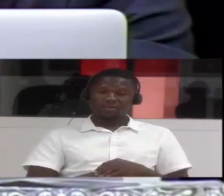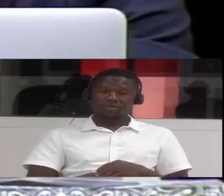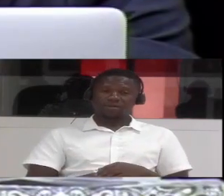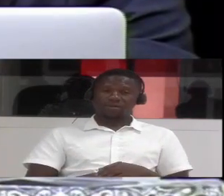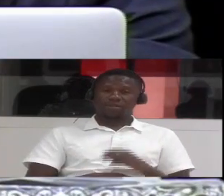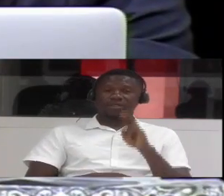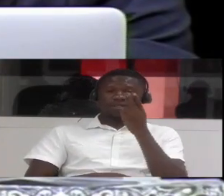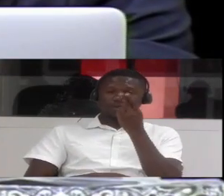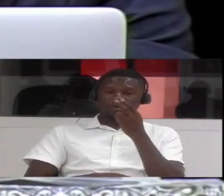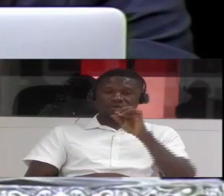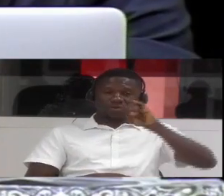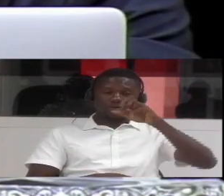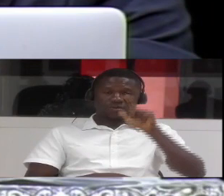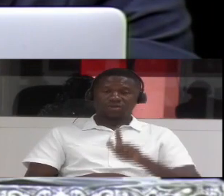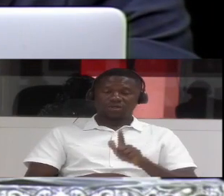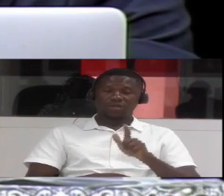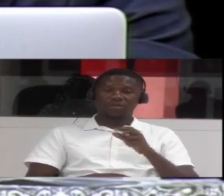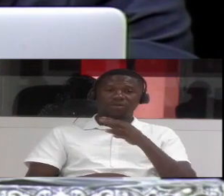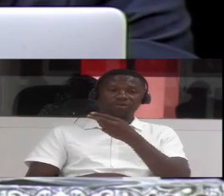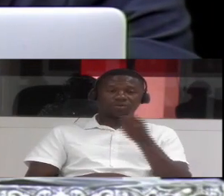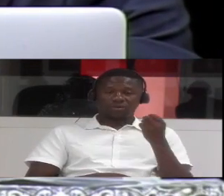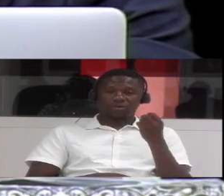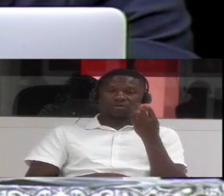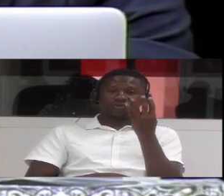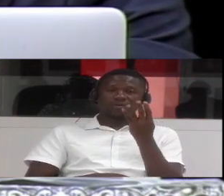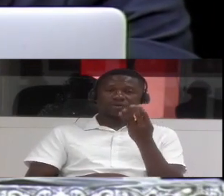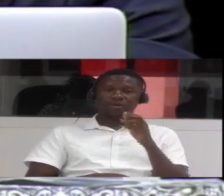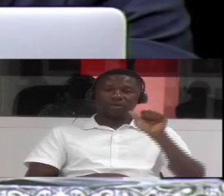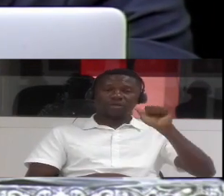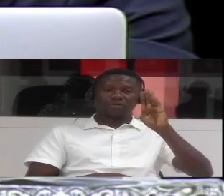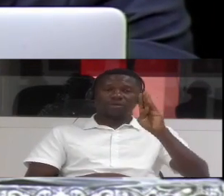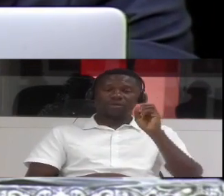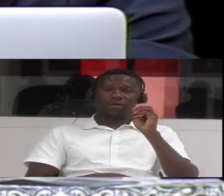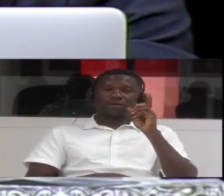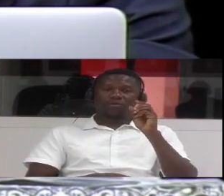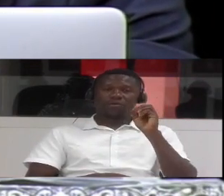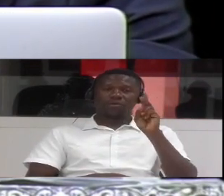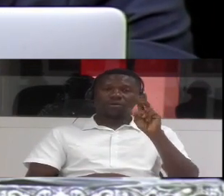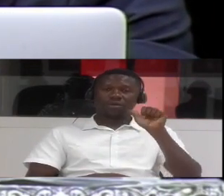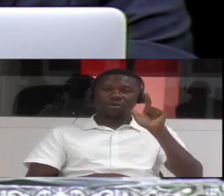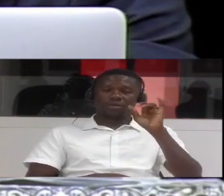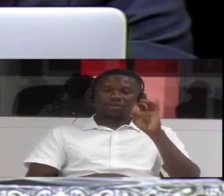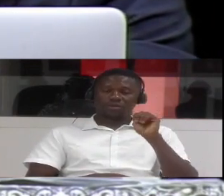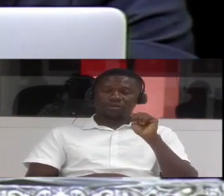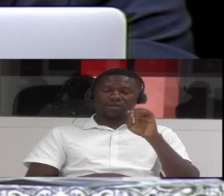22nd July 2004, Abdoulaye Sy, again Alhaji Yoro Diallo and Deida